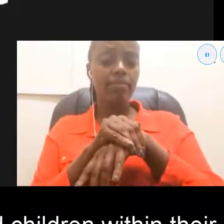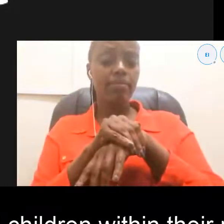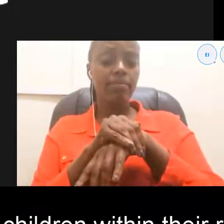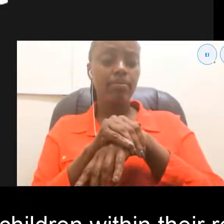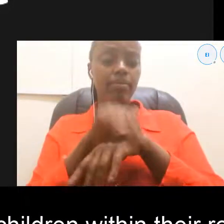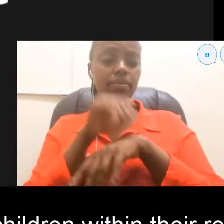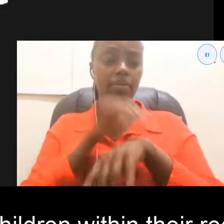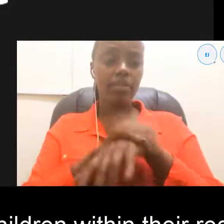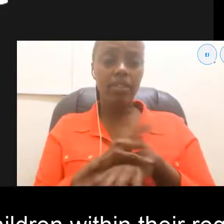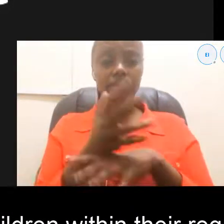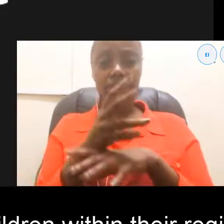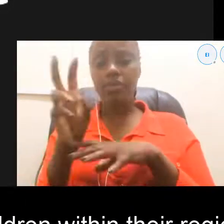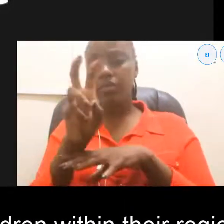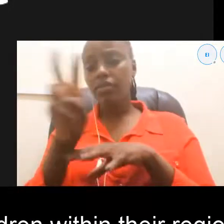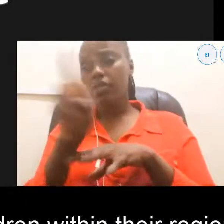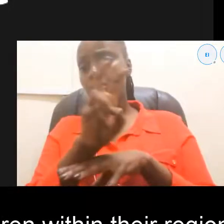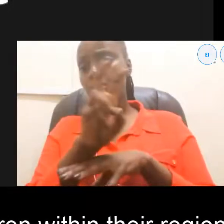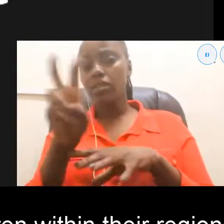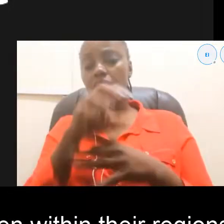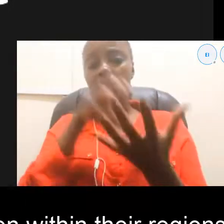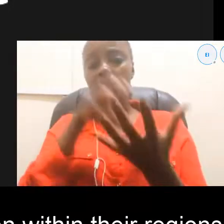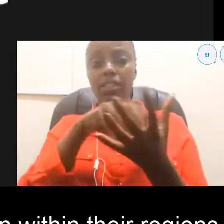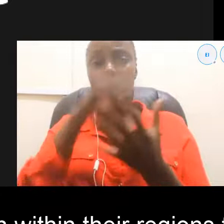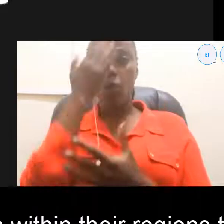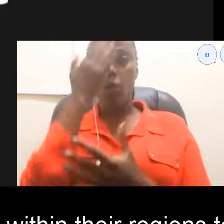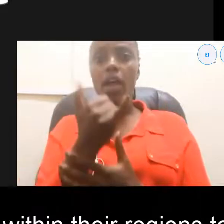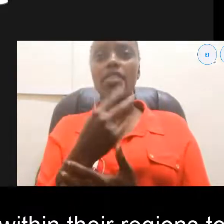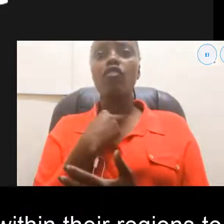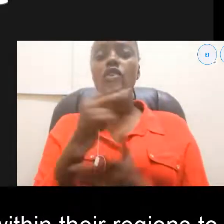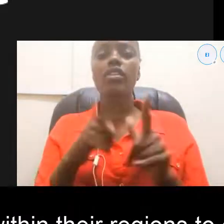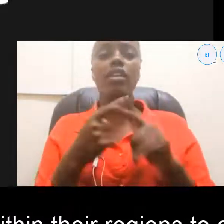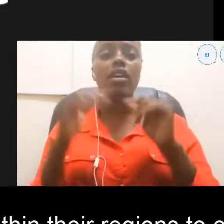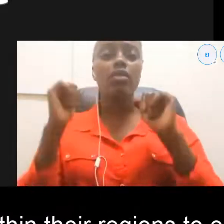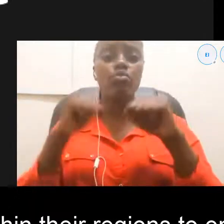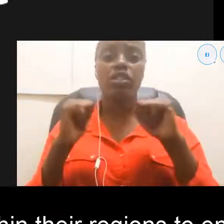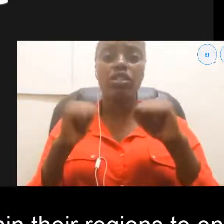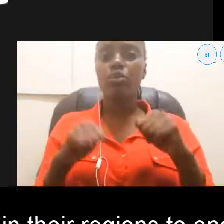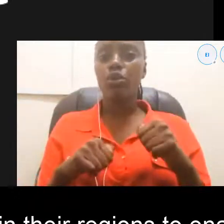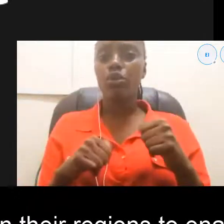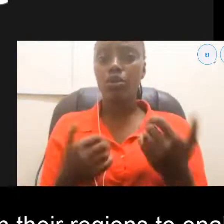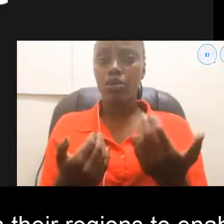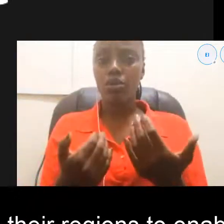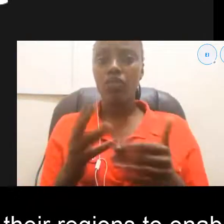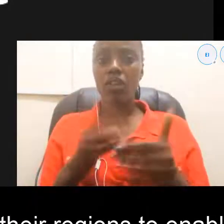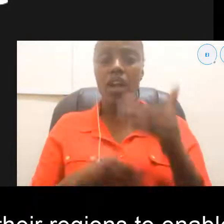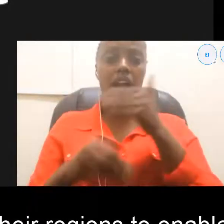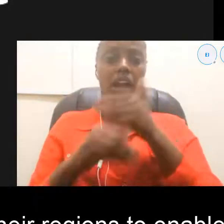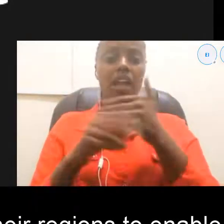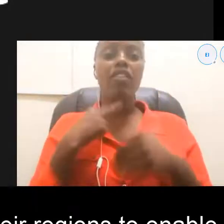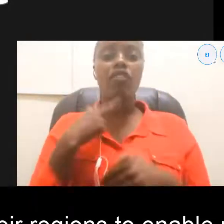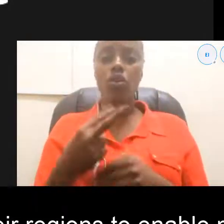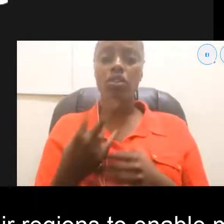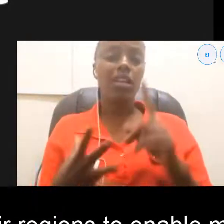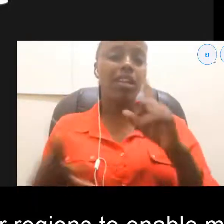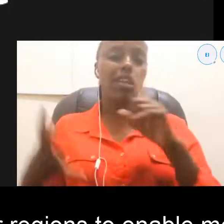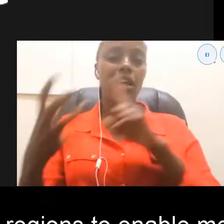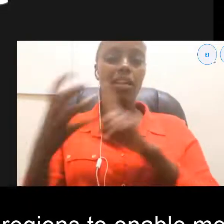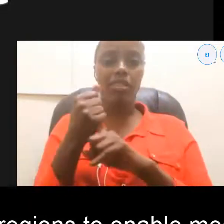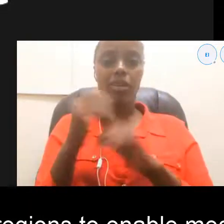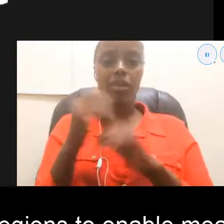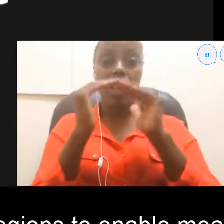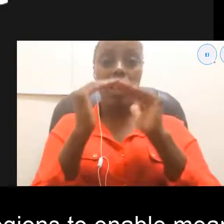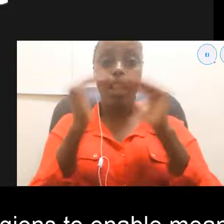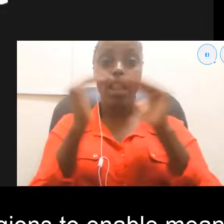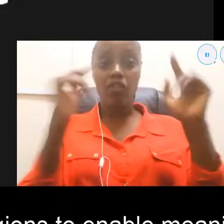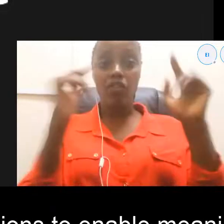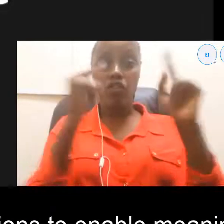observer status, so that the voice then, we add on to the voice at different levels. So, yeah,